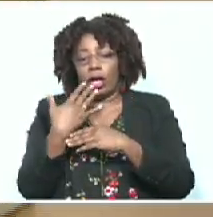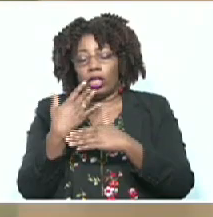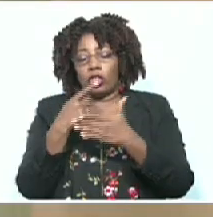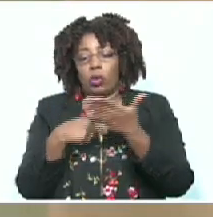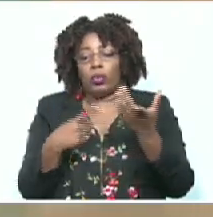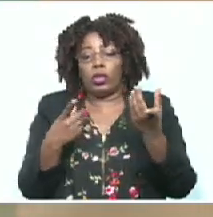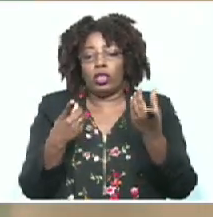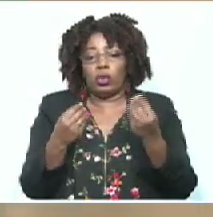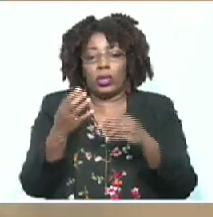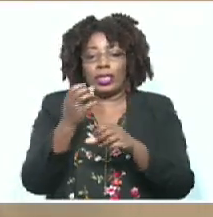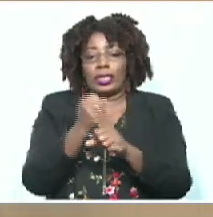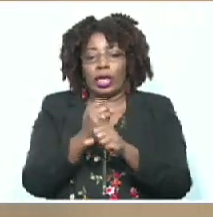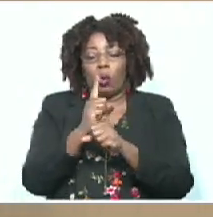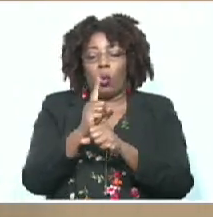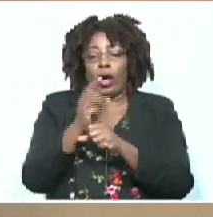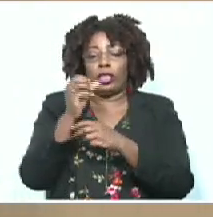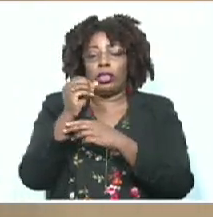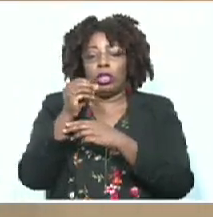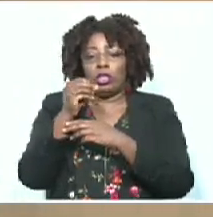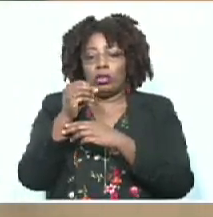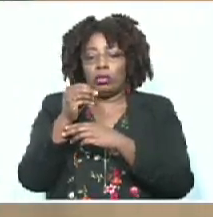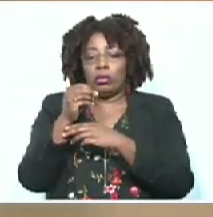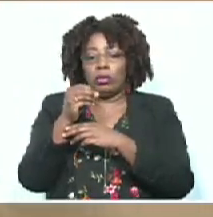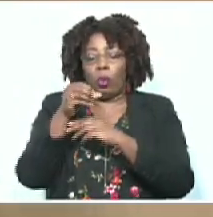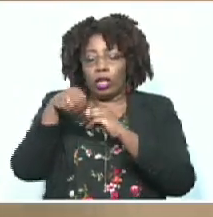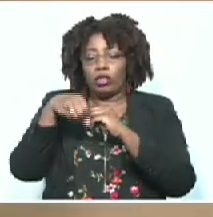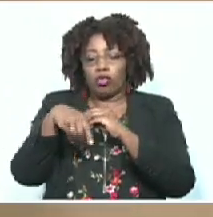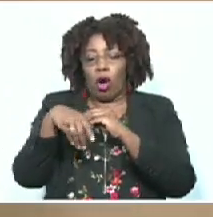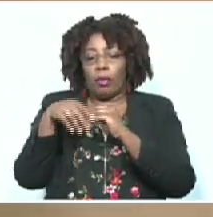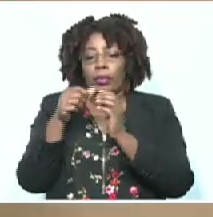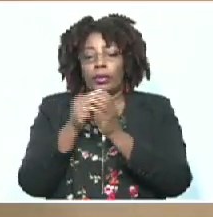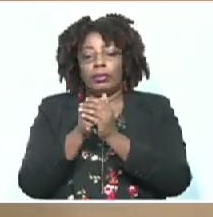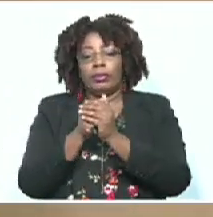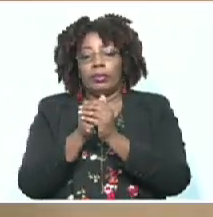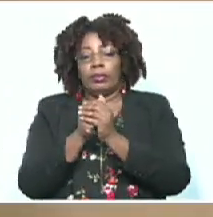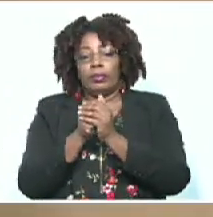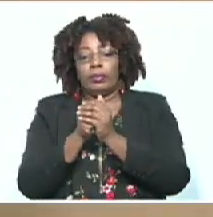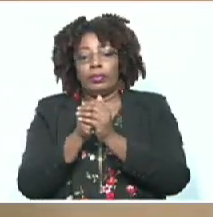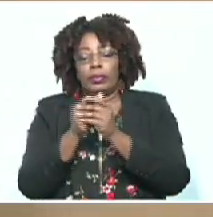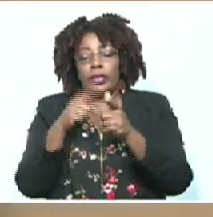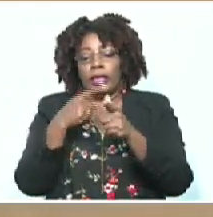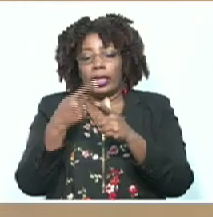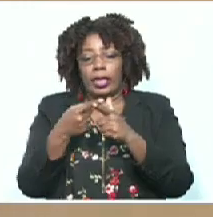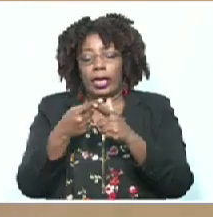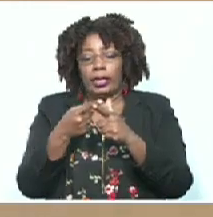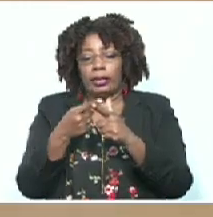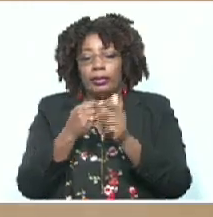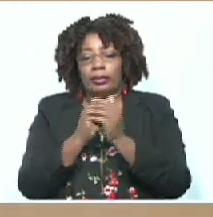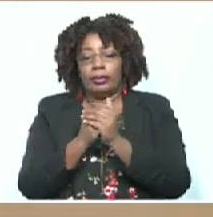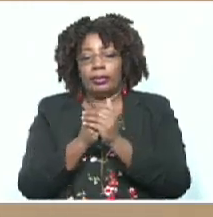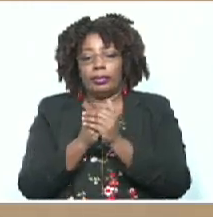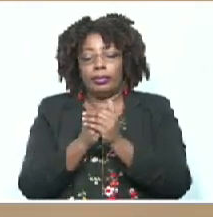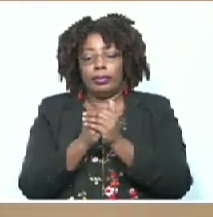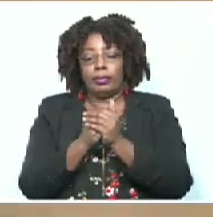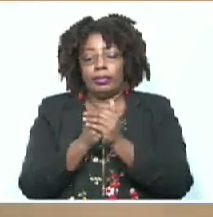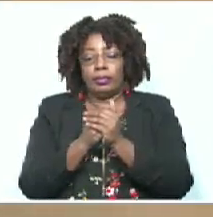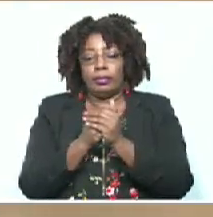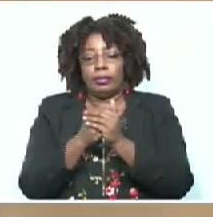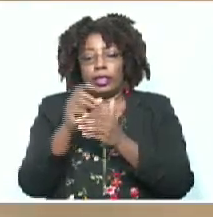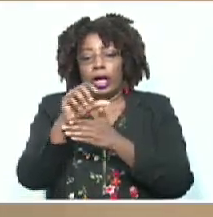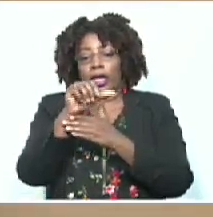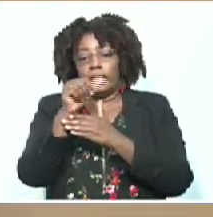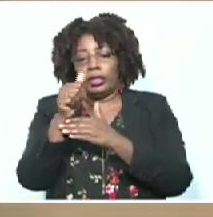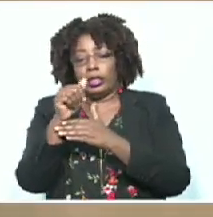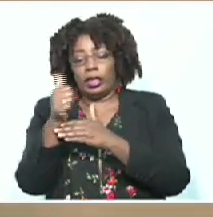do is we would take 1 drop of the leukomalachite green reagent, followed by a few drops of the